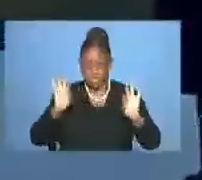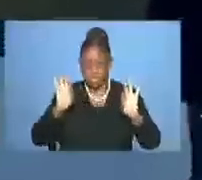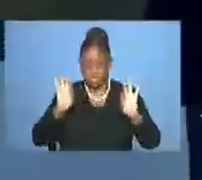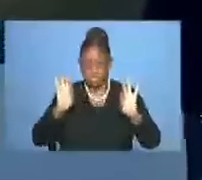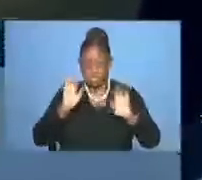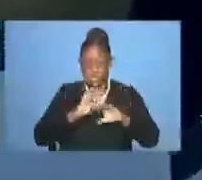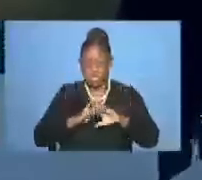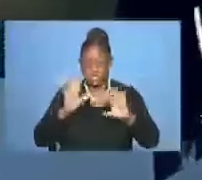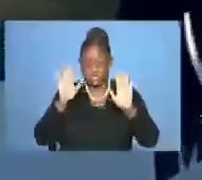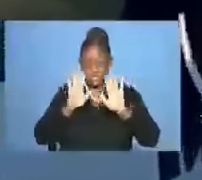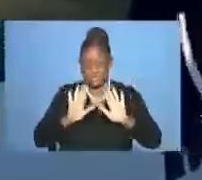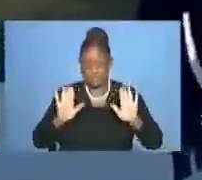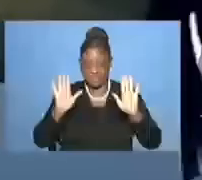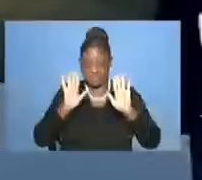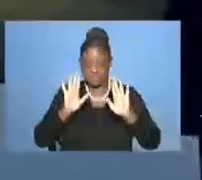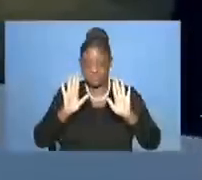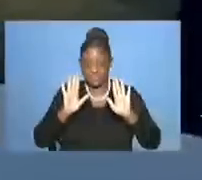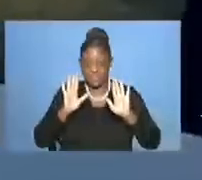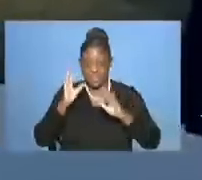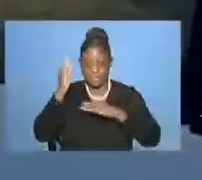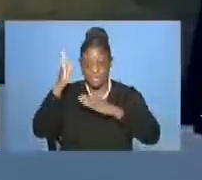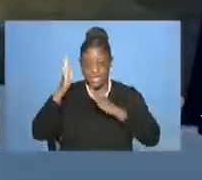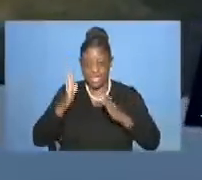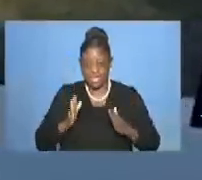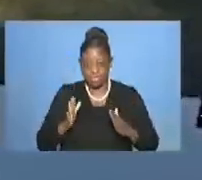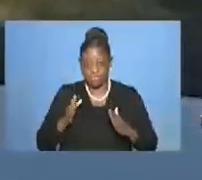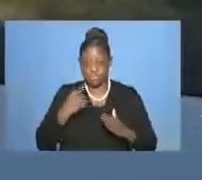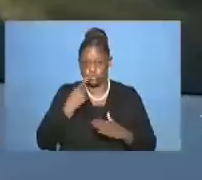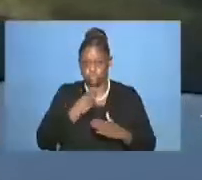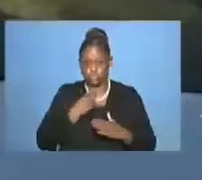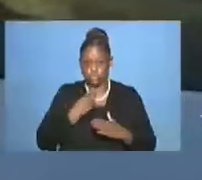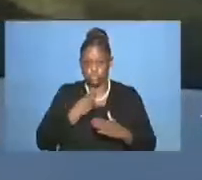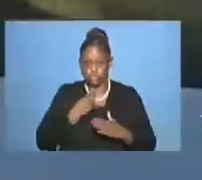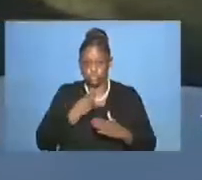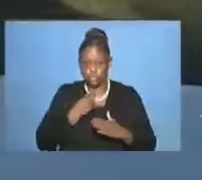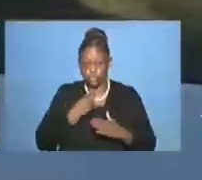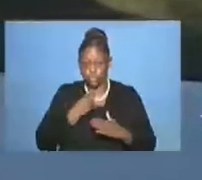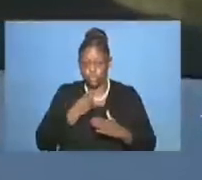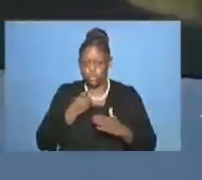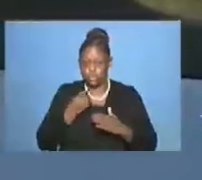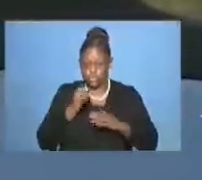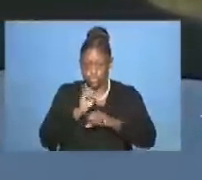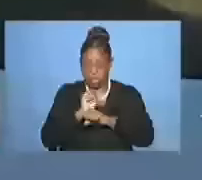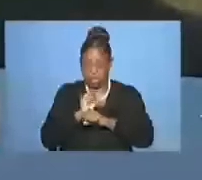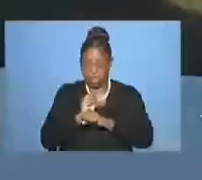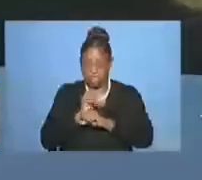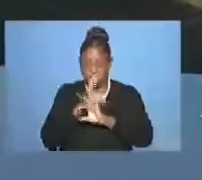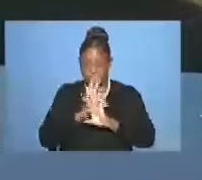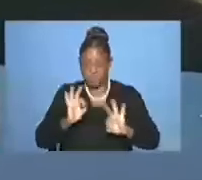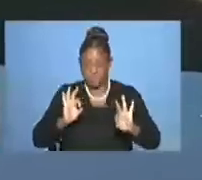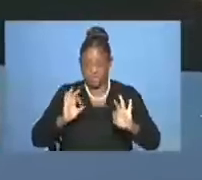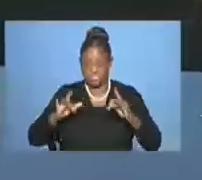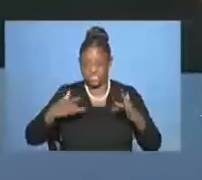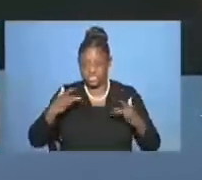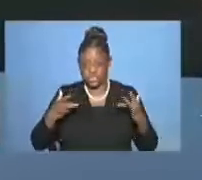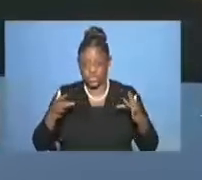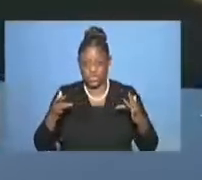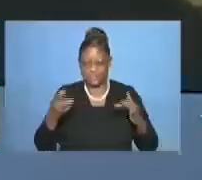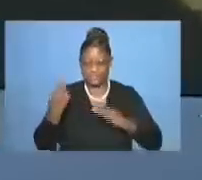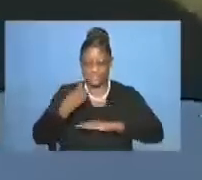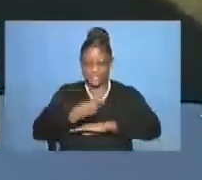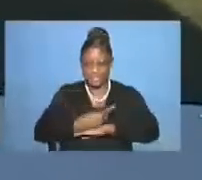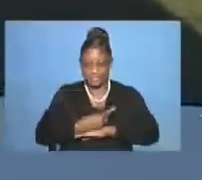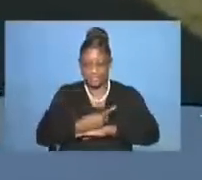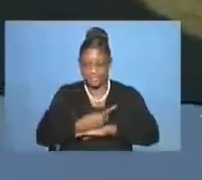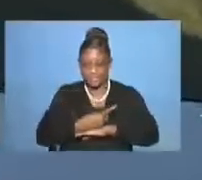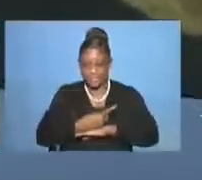Sunday. Wreaths were laid for those Bahamians who toiled for the freedoms we enjoy today. Government, local government, civic, and other